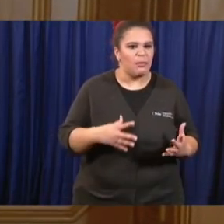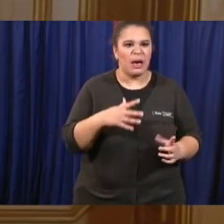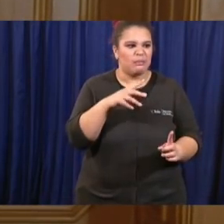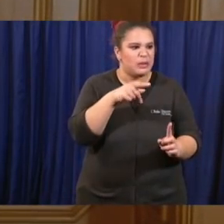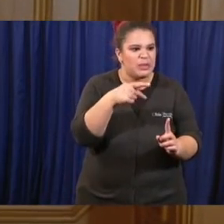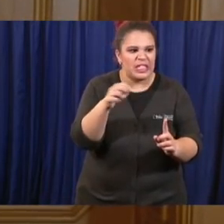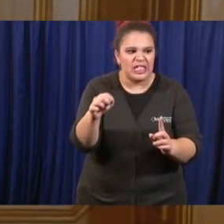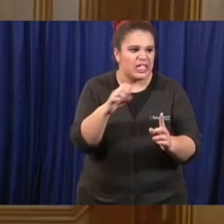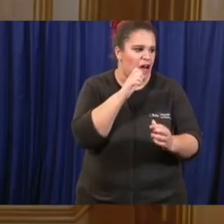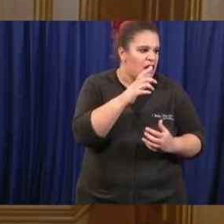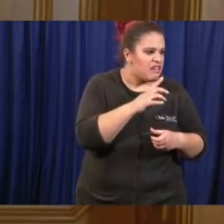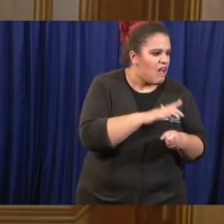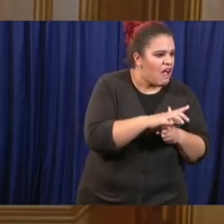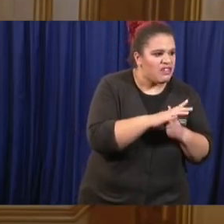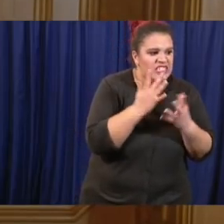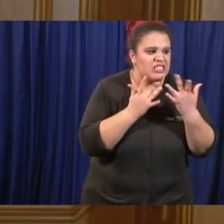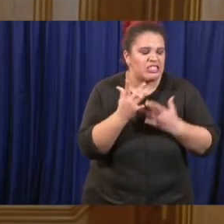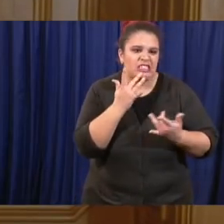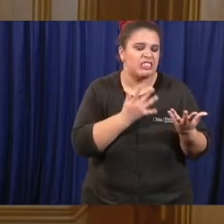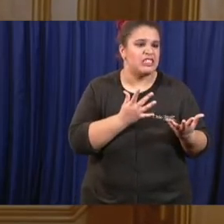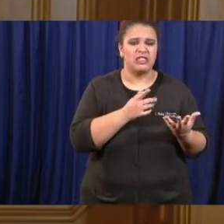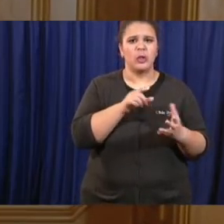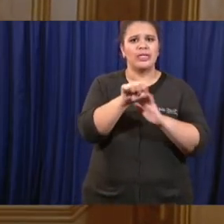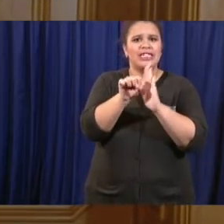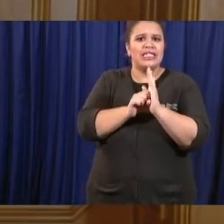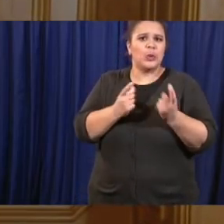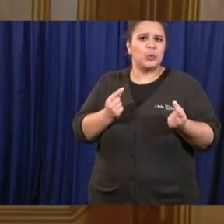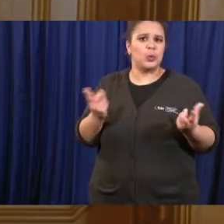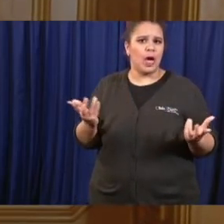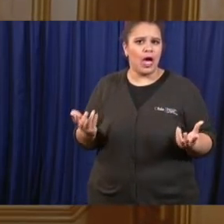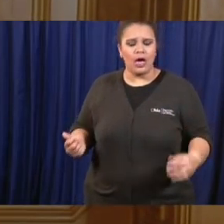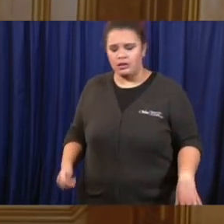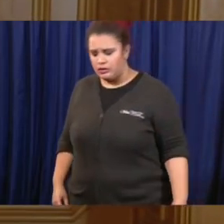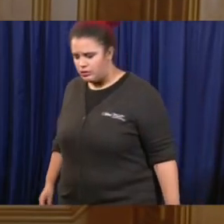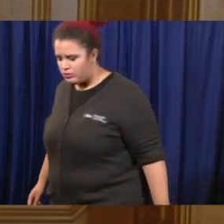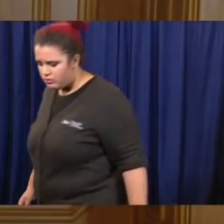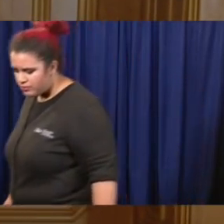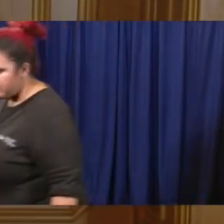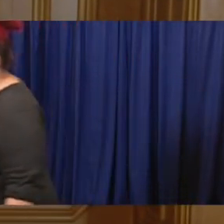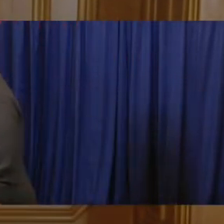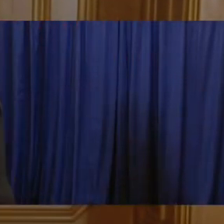those concerns? Sure, and we'll have the director